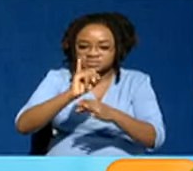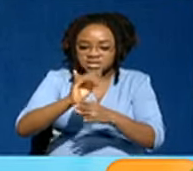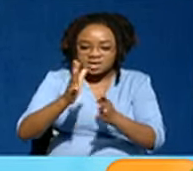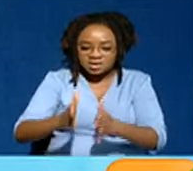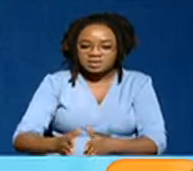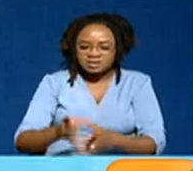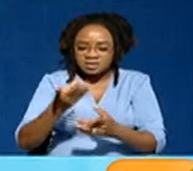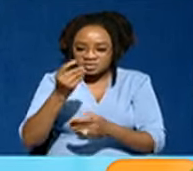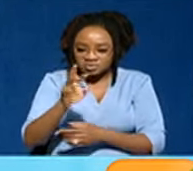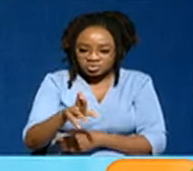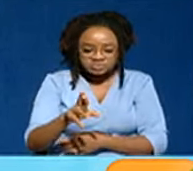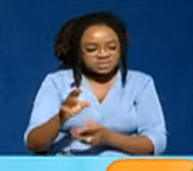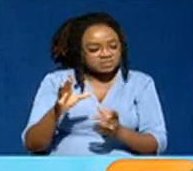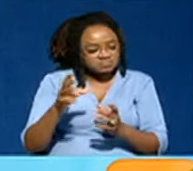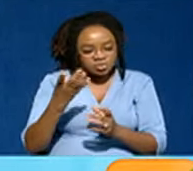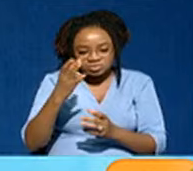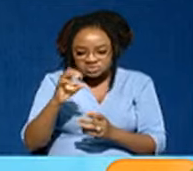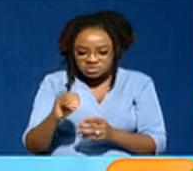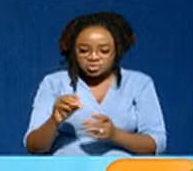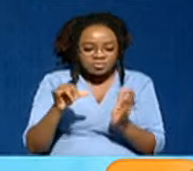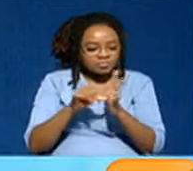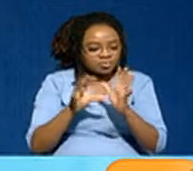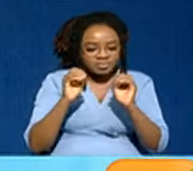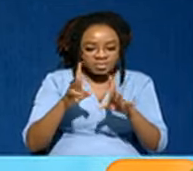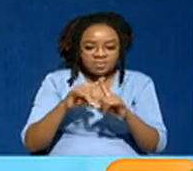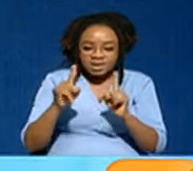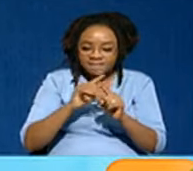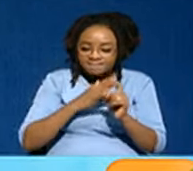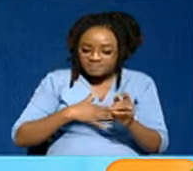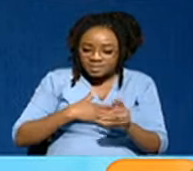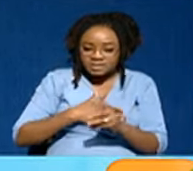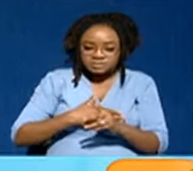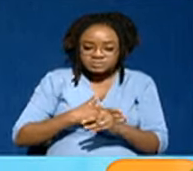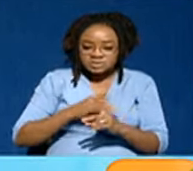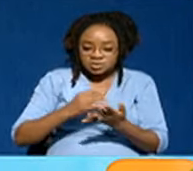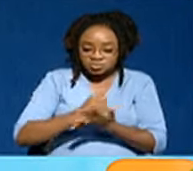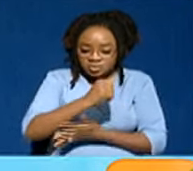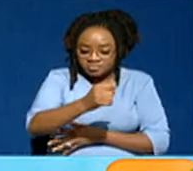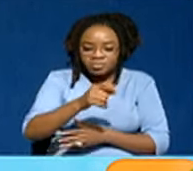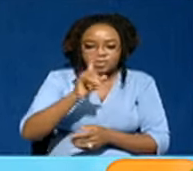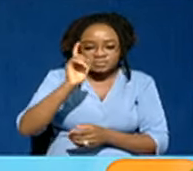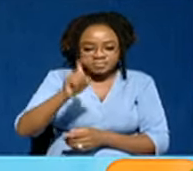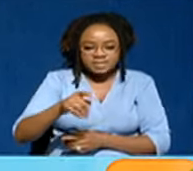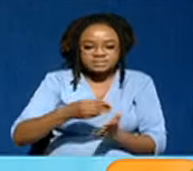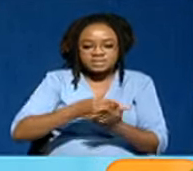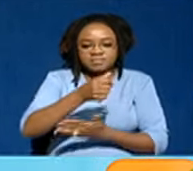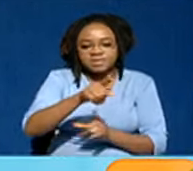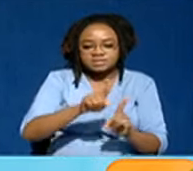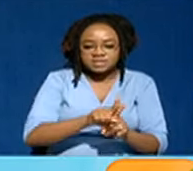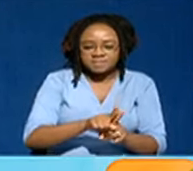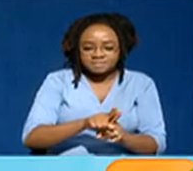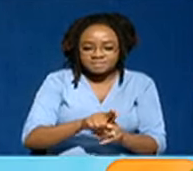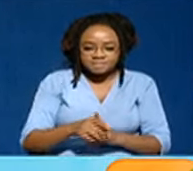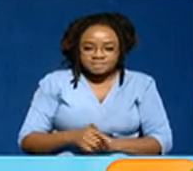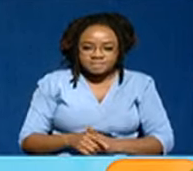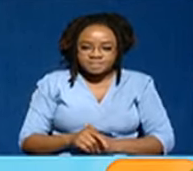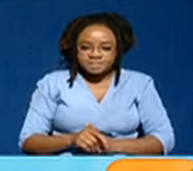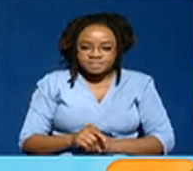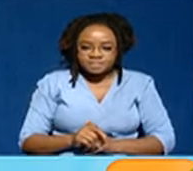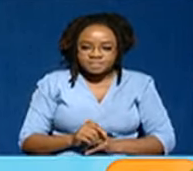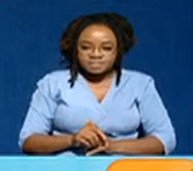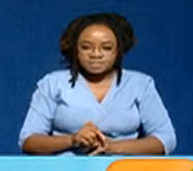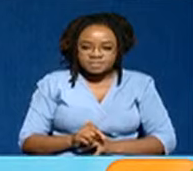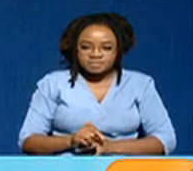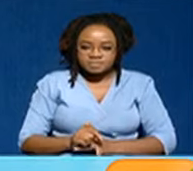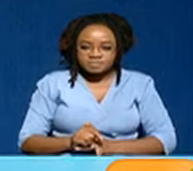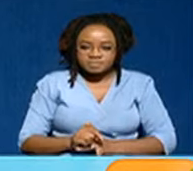pay them according to the structure that has been established by the body with the mandate? But lastly, let me say, Trevor,